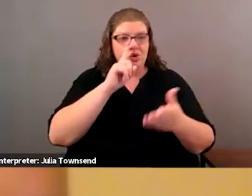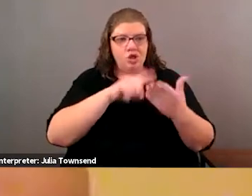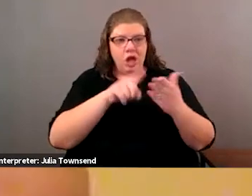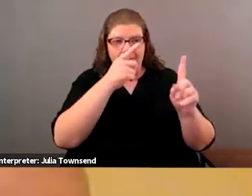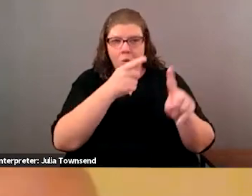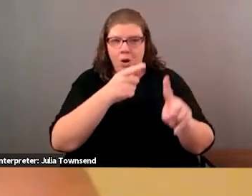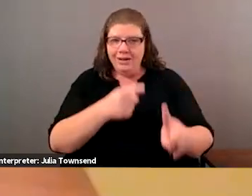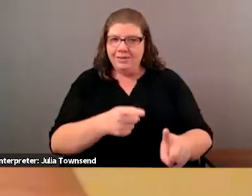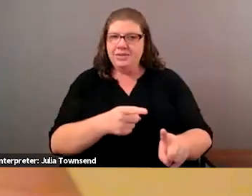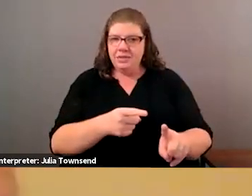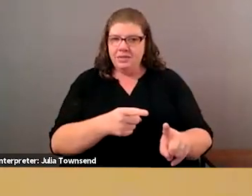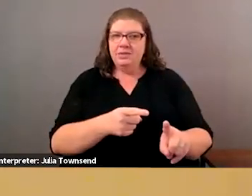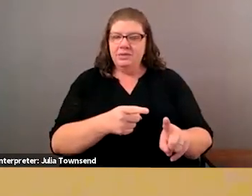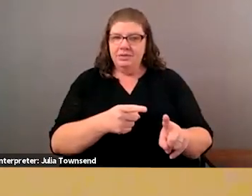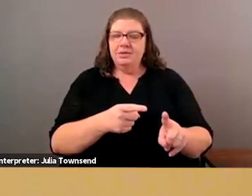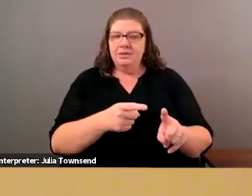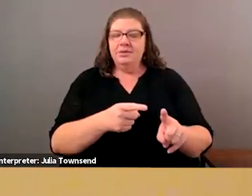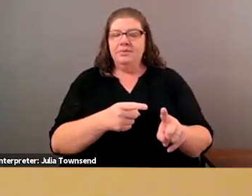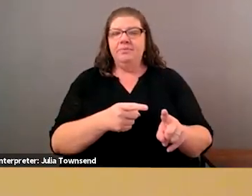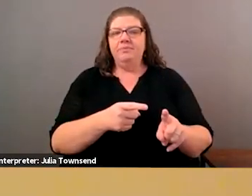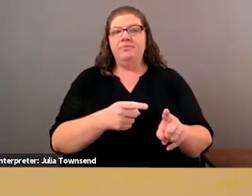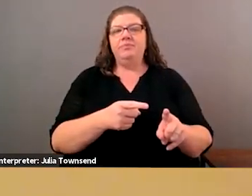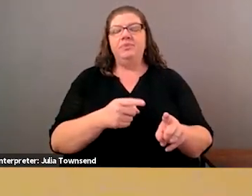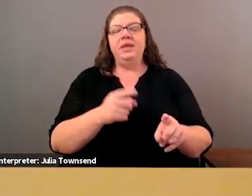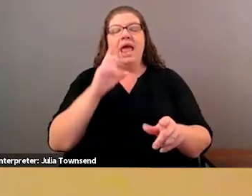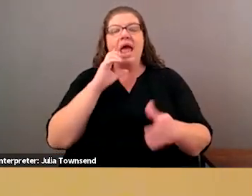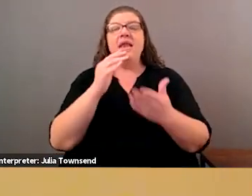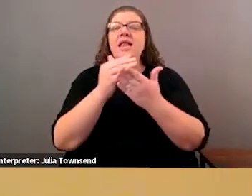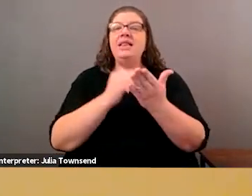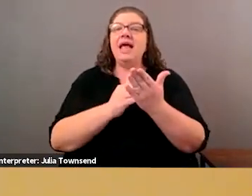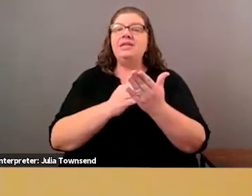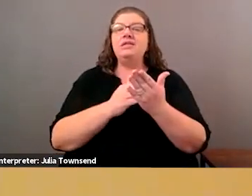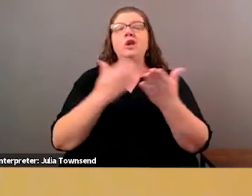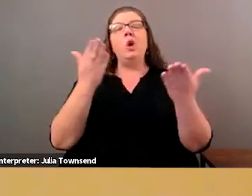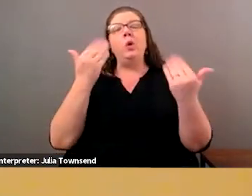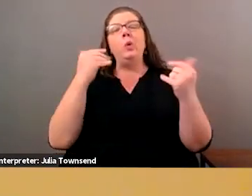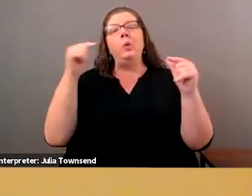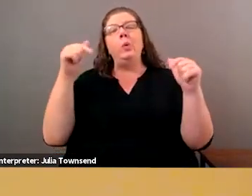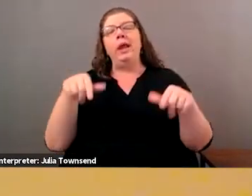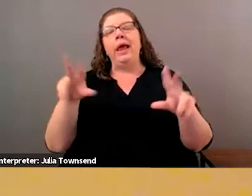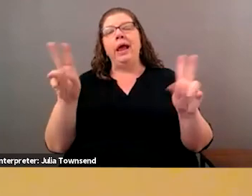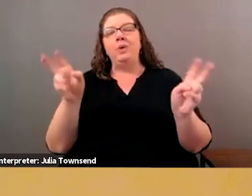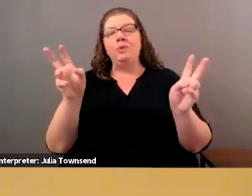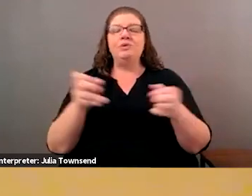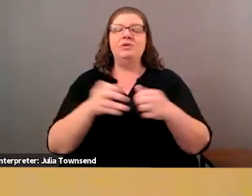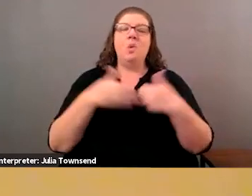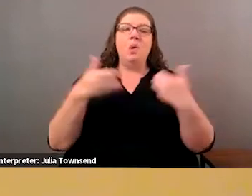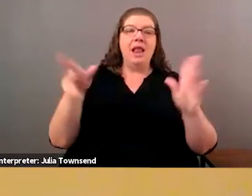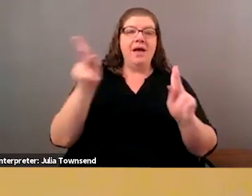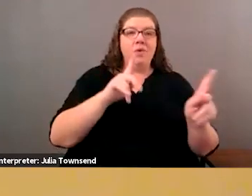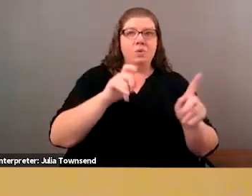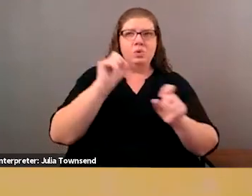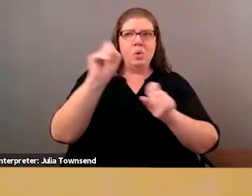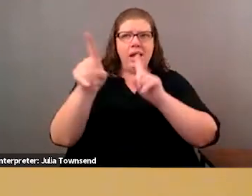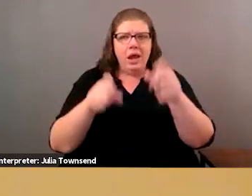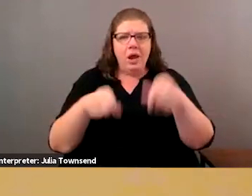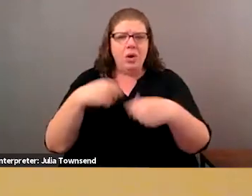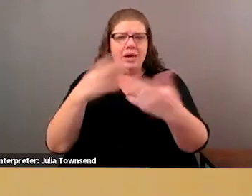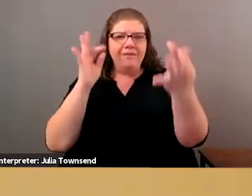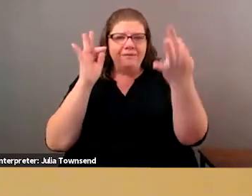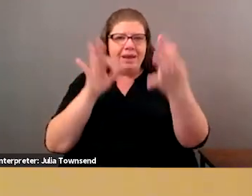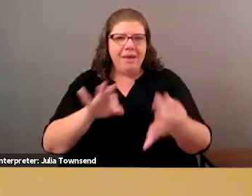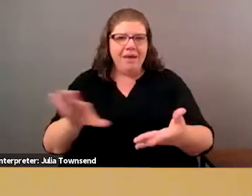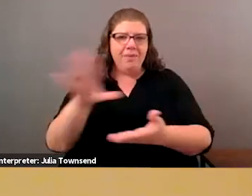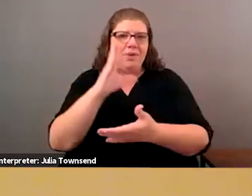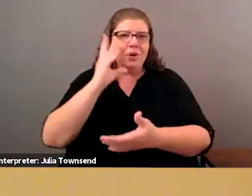and lesson cooldowns. We allowed folks to ask questions or to give their feedback from their